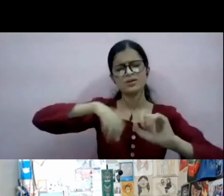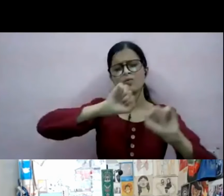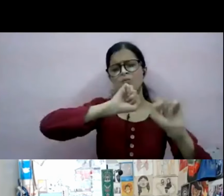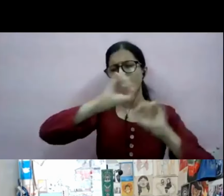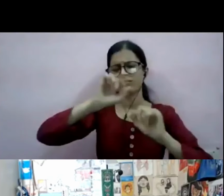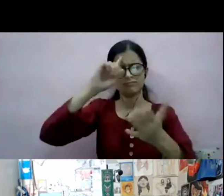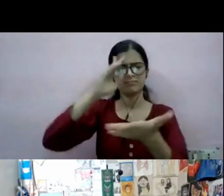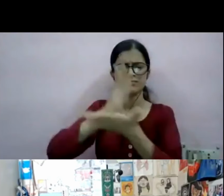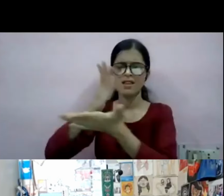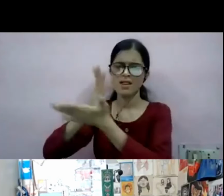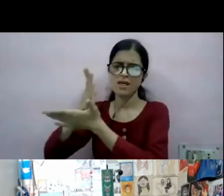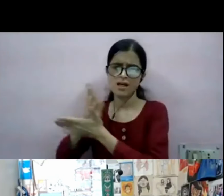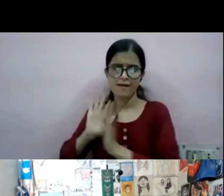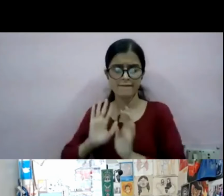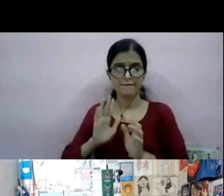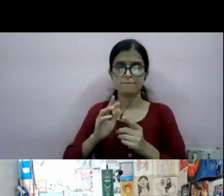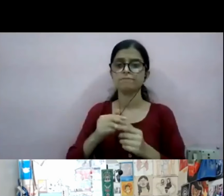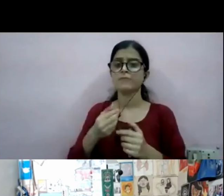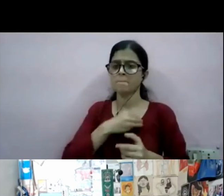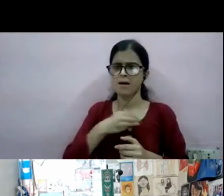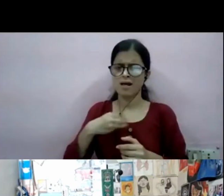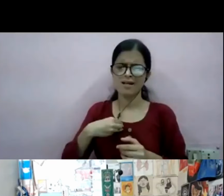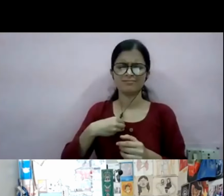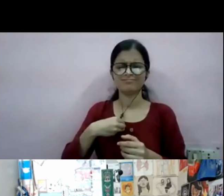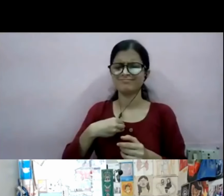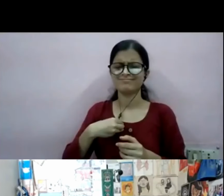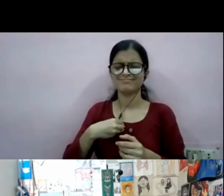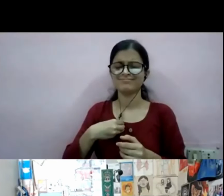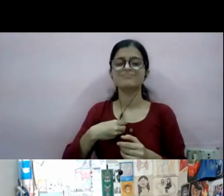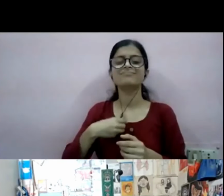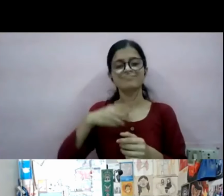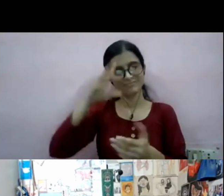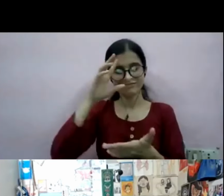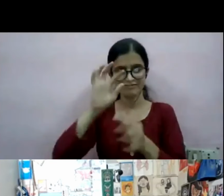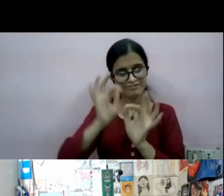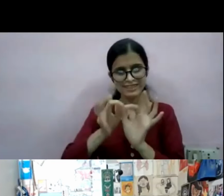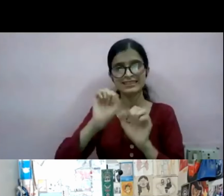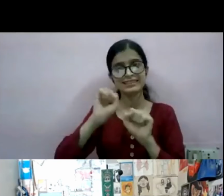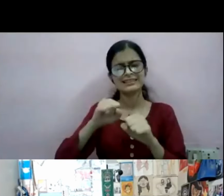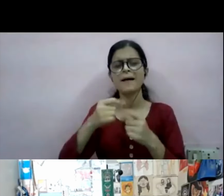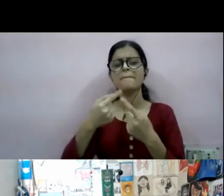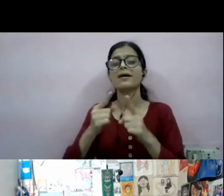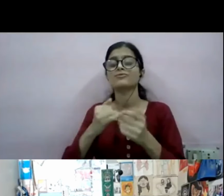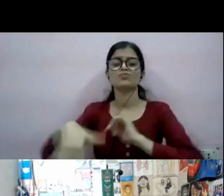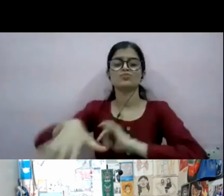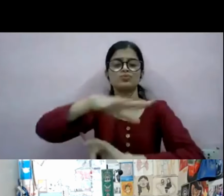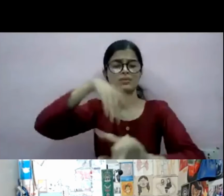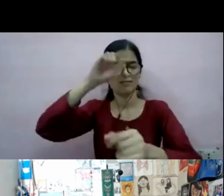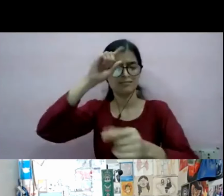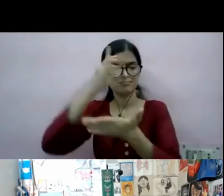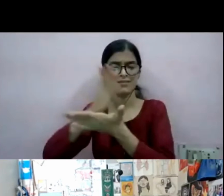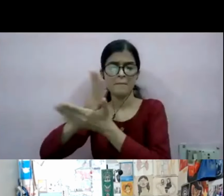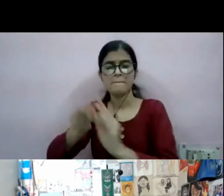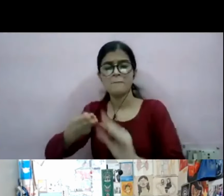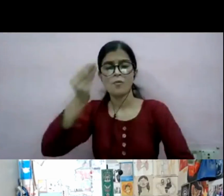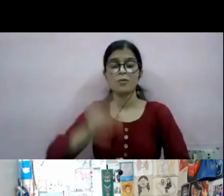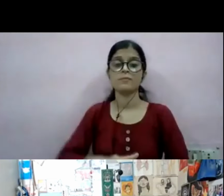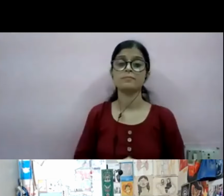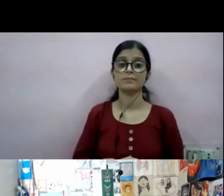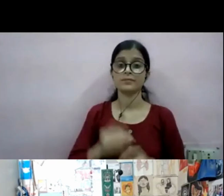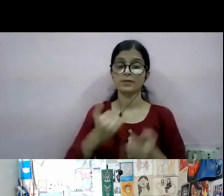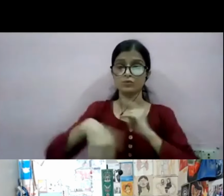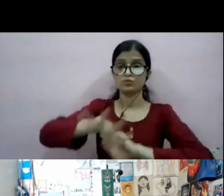than biologically determined, and thus they are innately political. In India's patriarchal